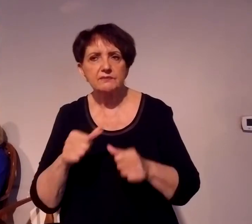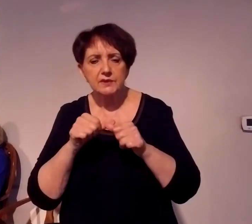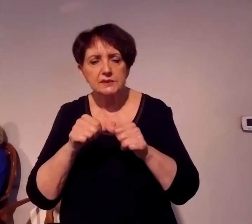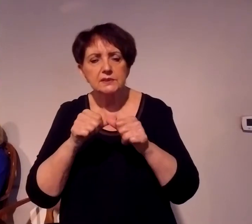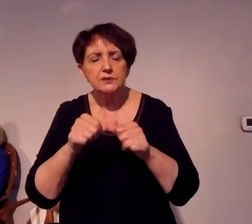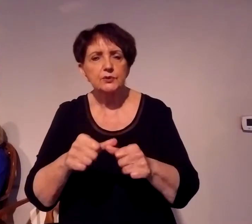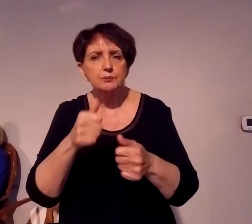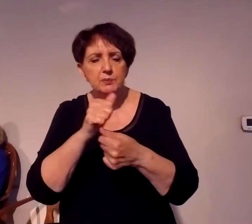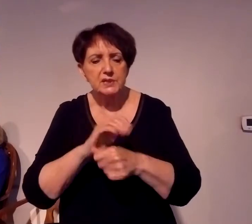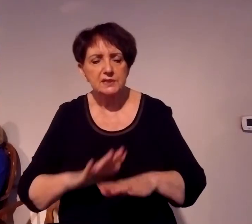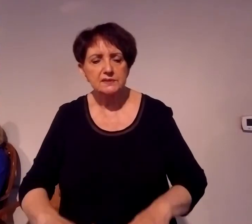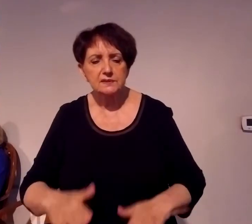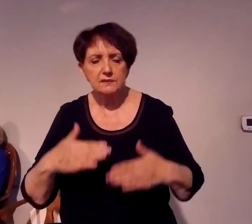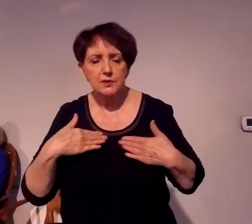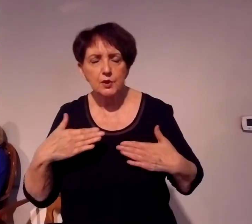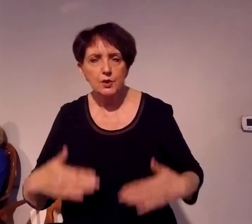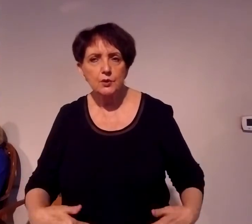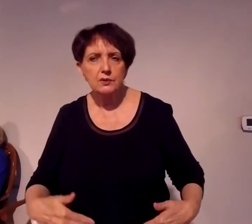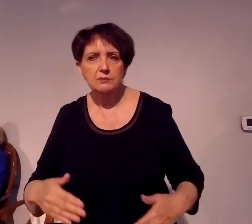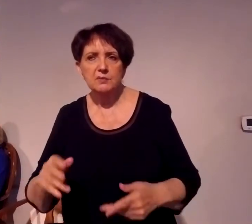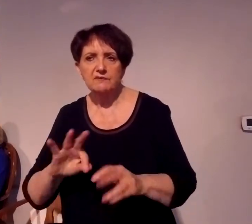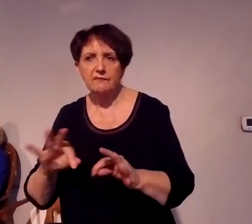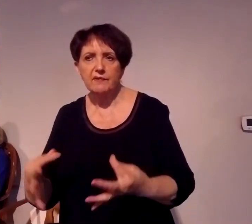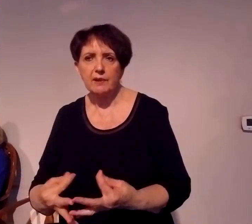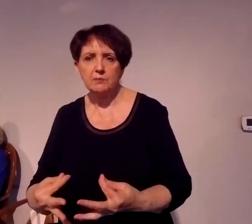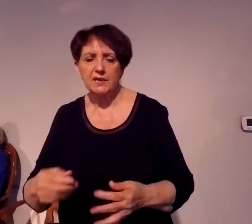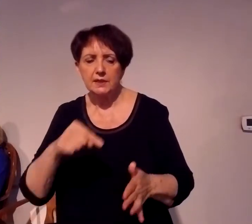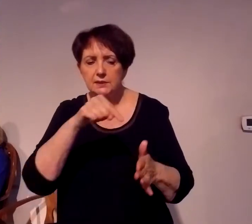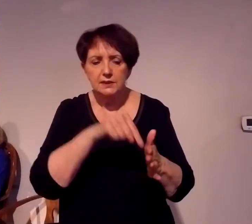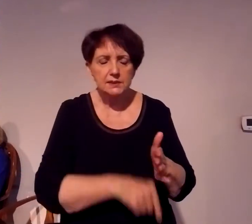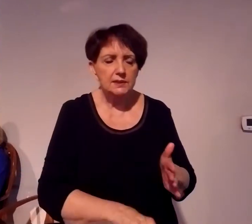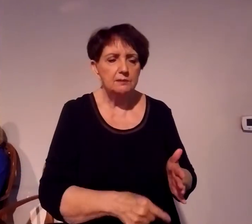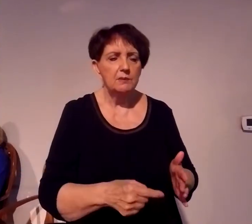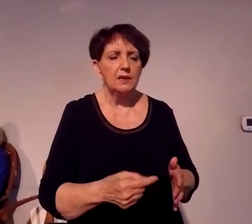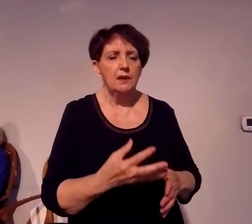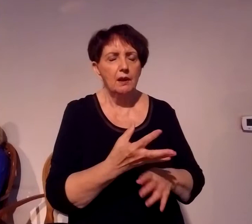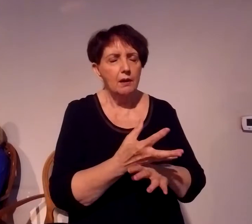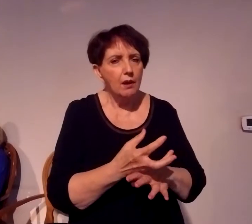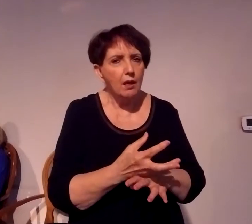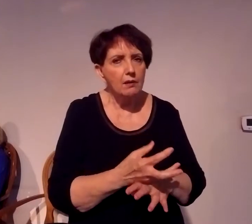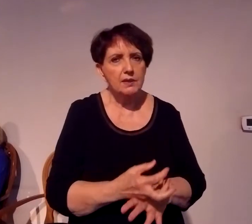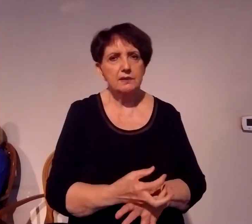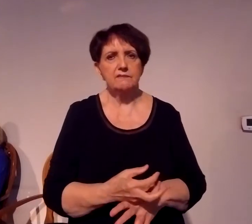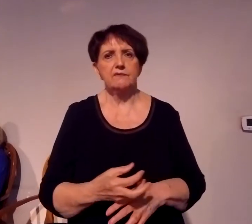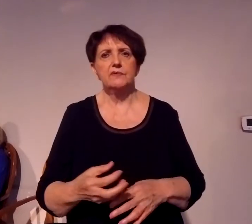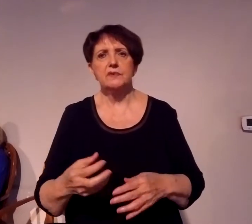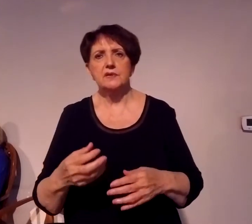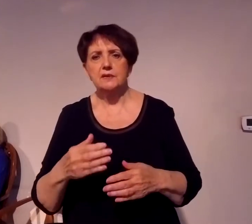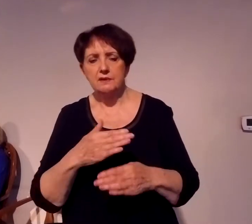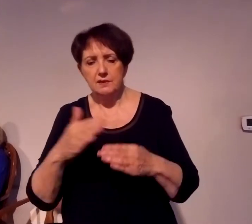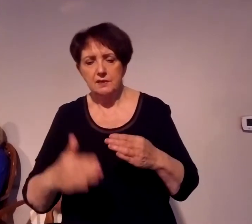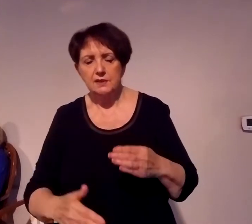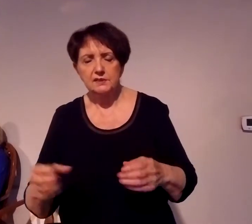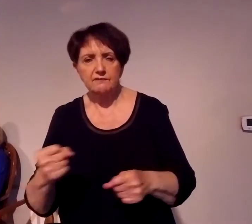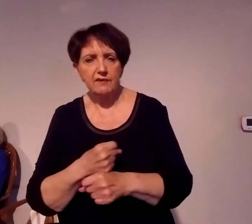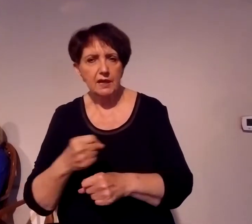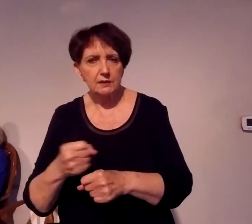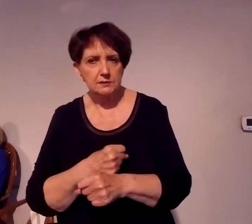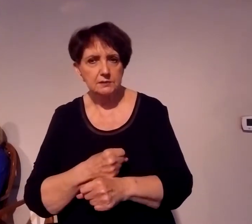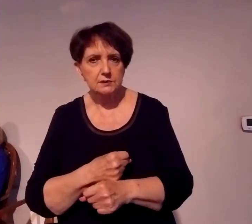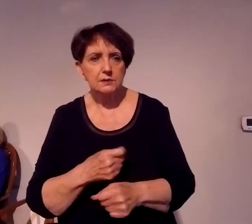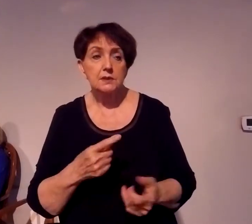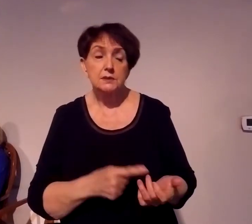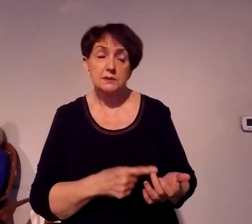family and a deep longing to the end of violence. There are times